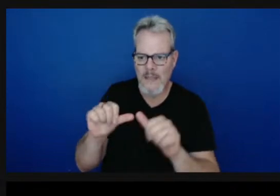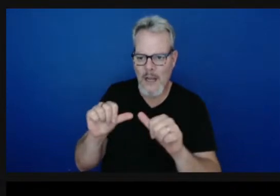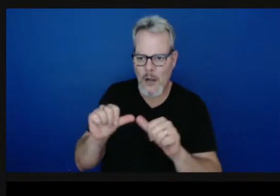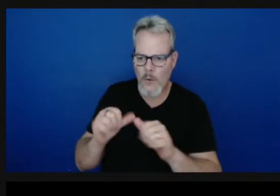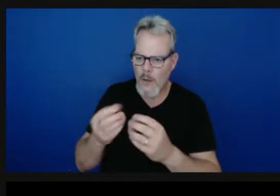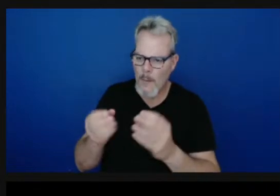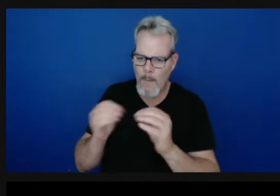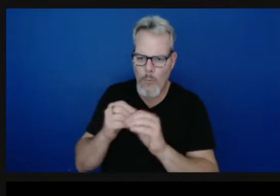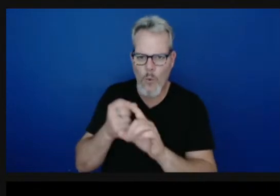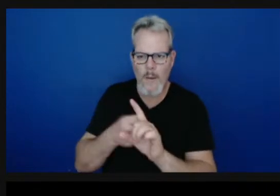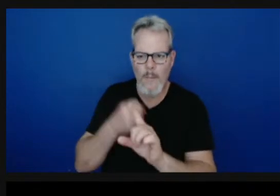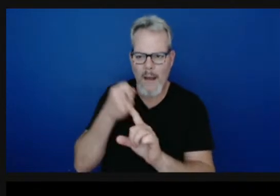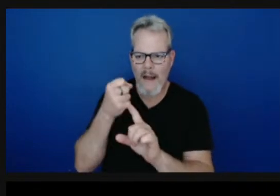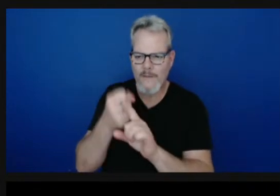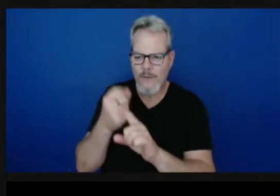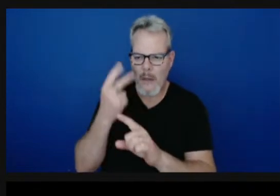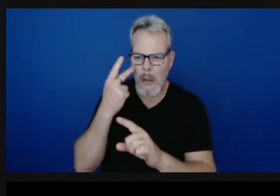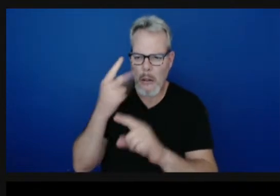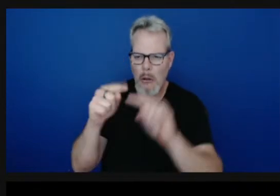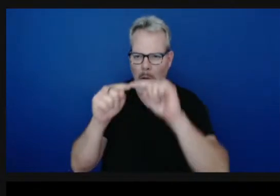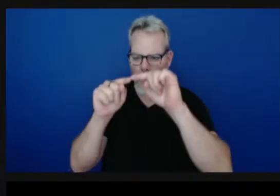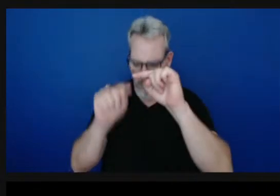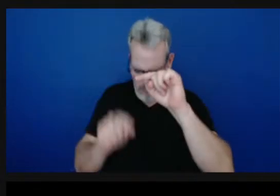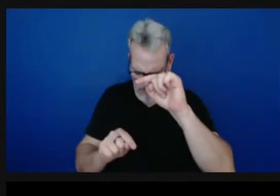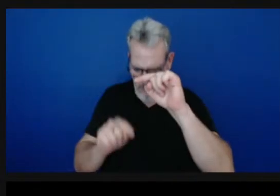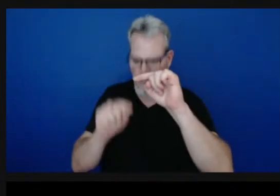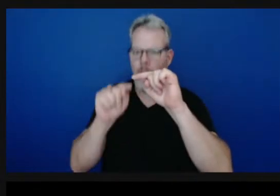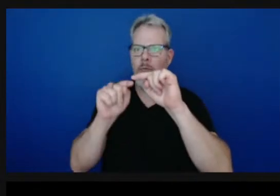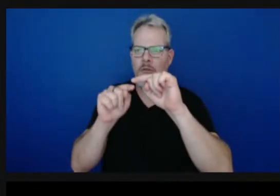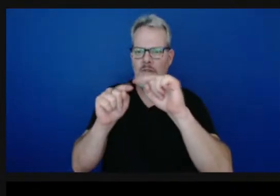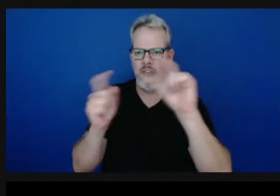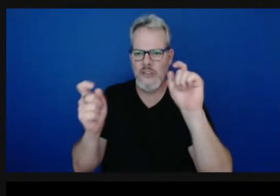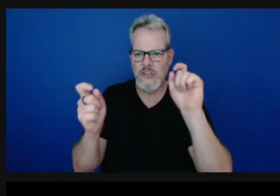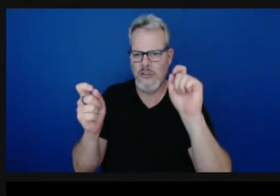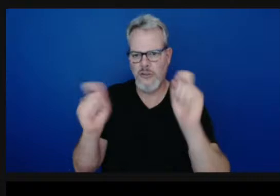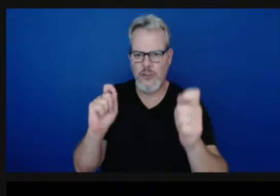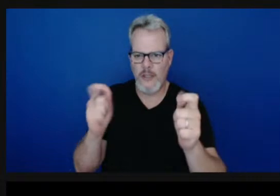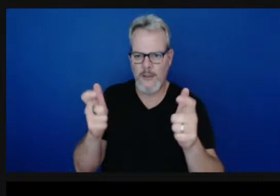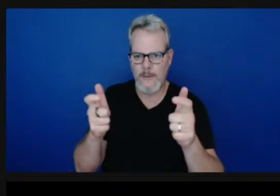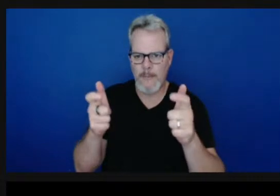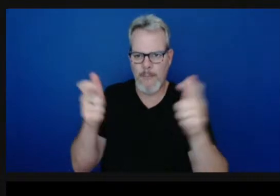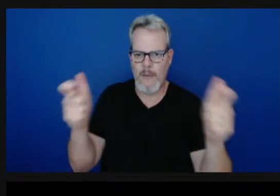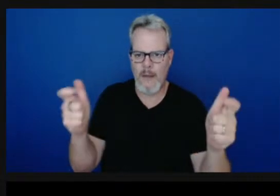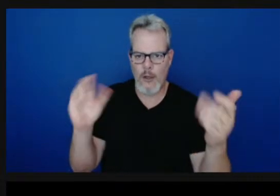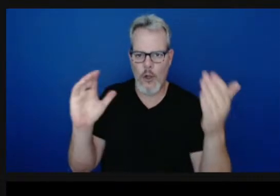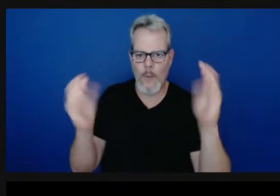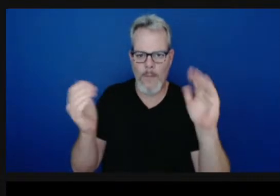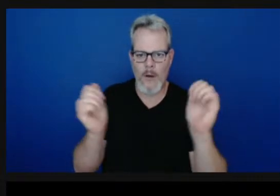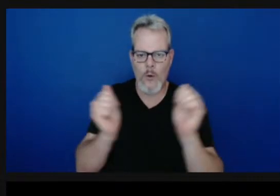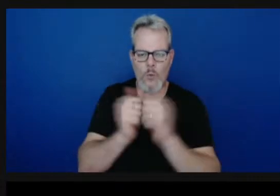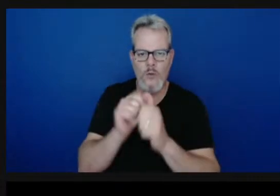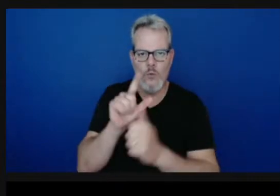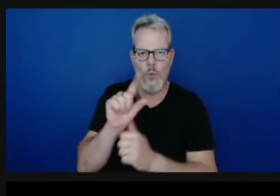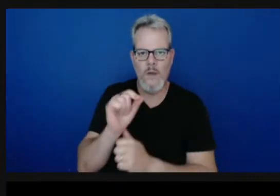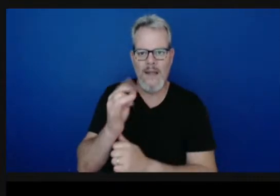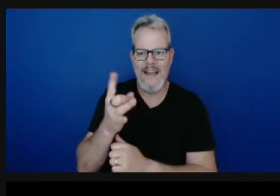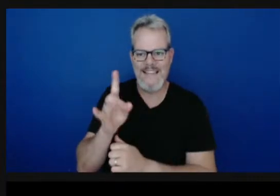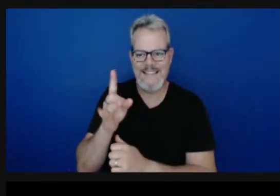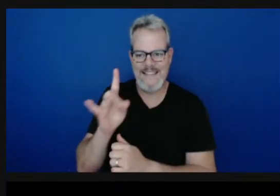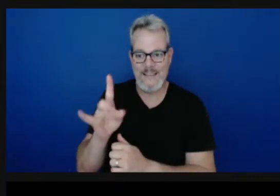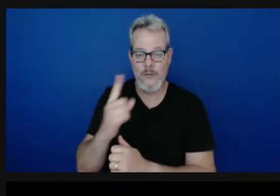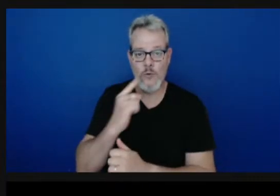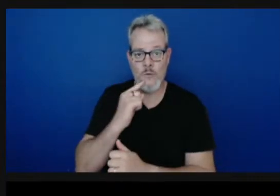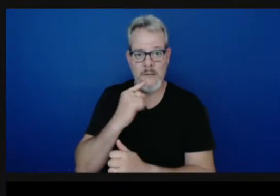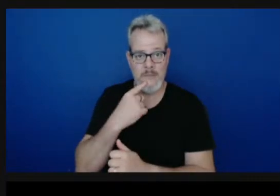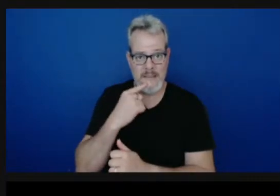impactful. Look at the scale of change we've seen here, much greater than what you see in 2018. So these are serious adjustments happening in the